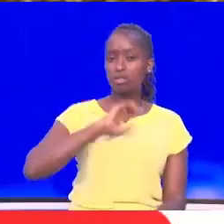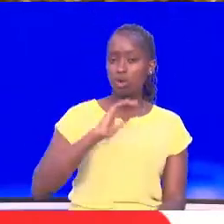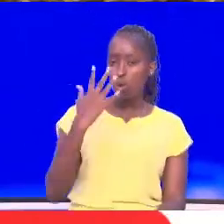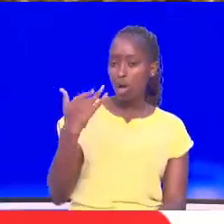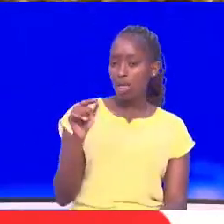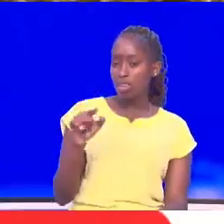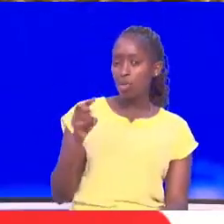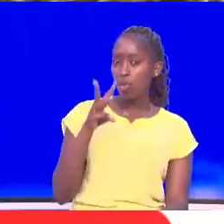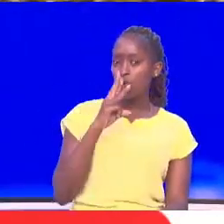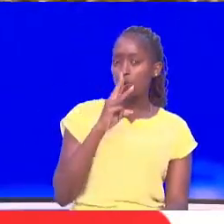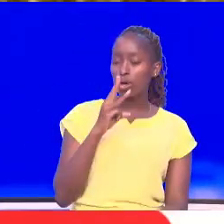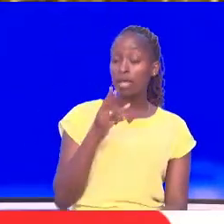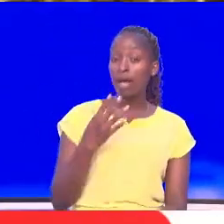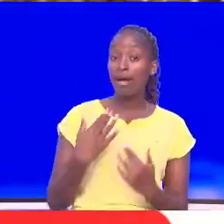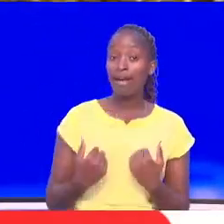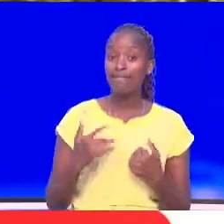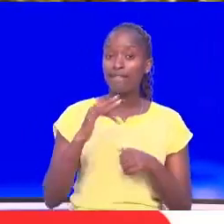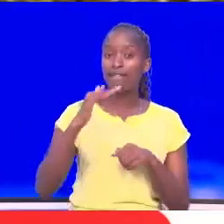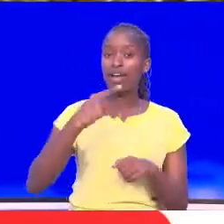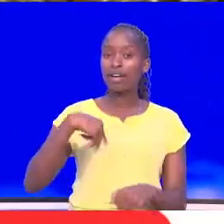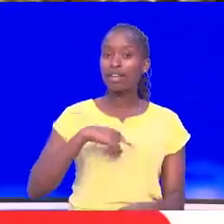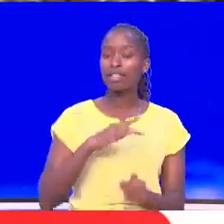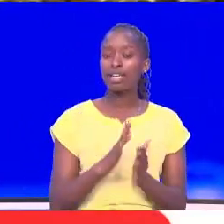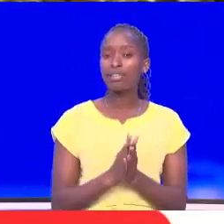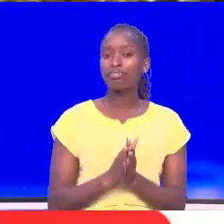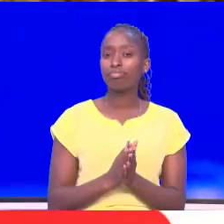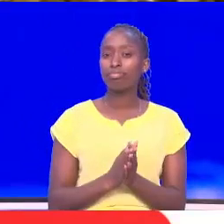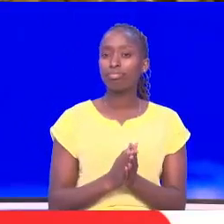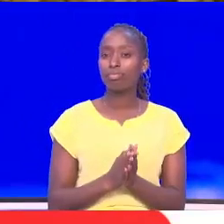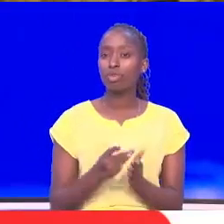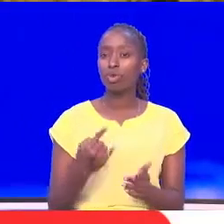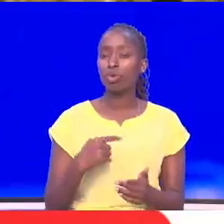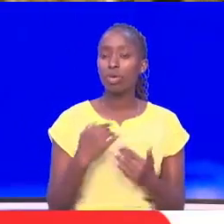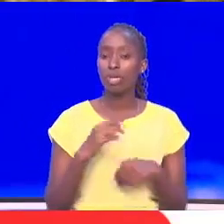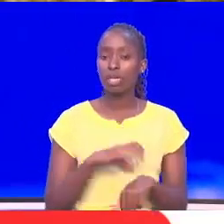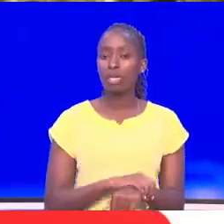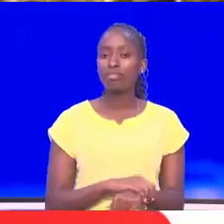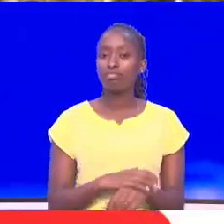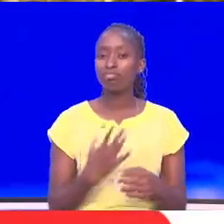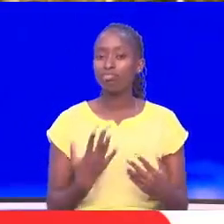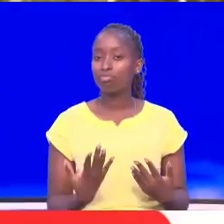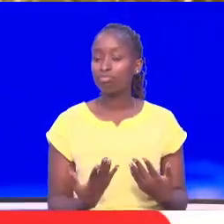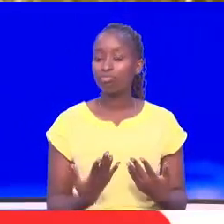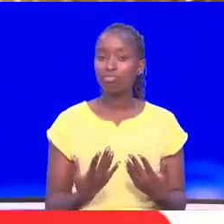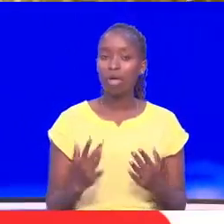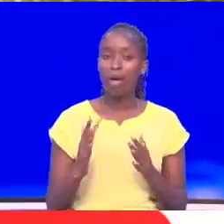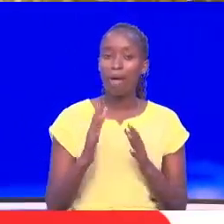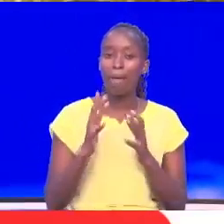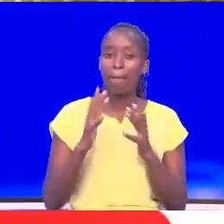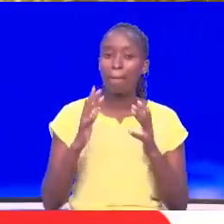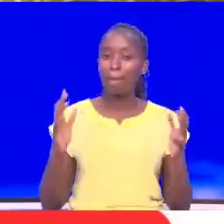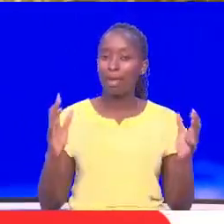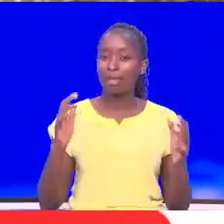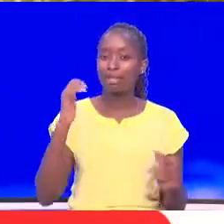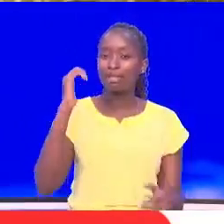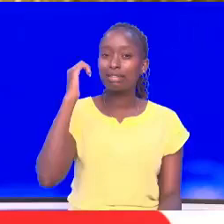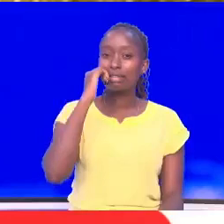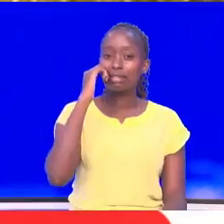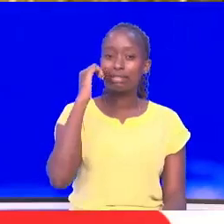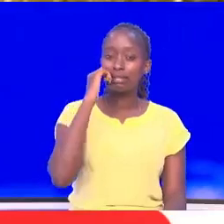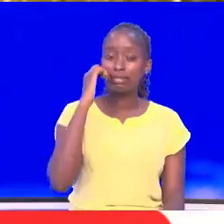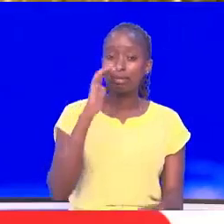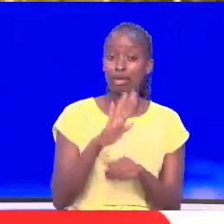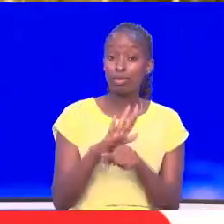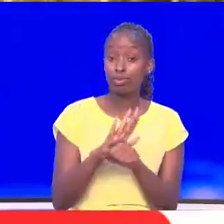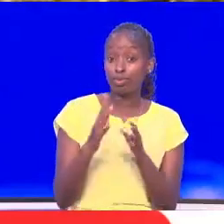here and then it affects us and we come out with a very, very big diseases. Like